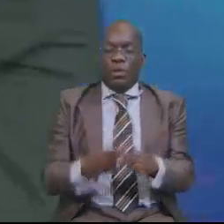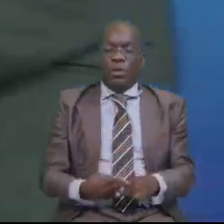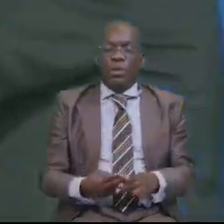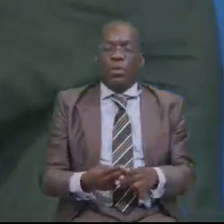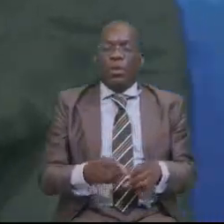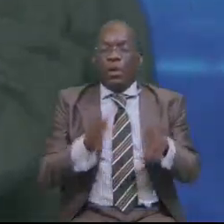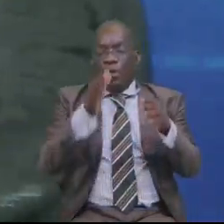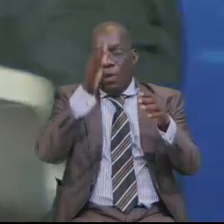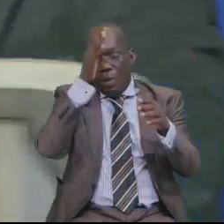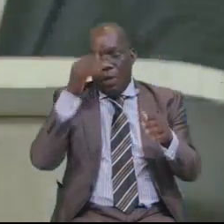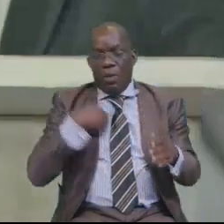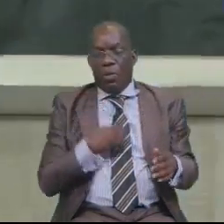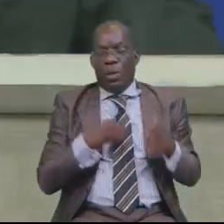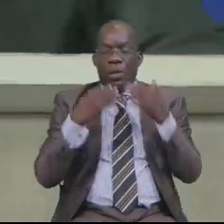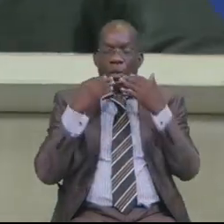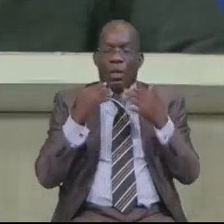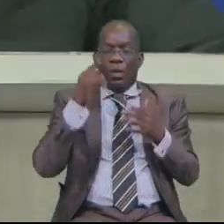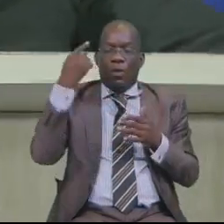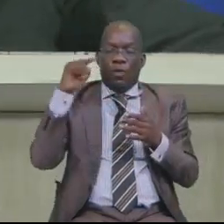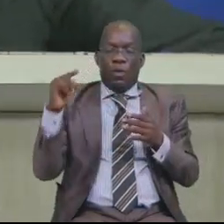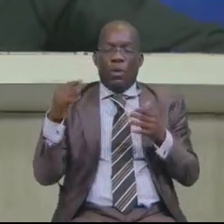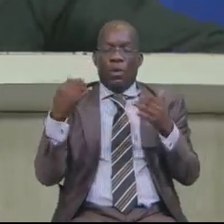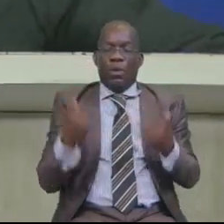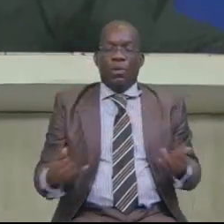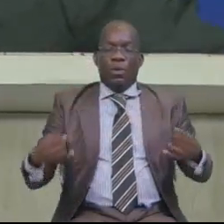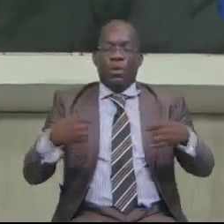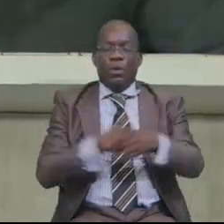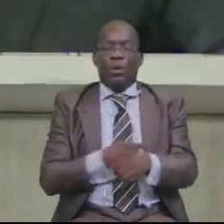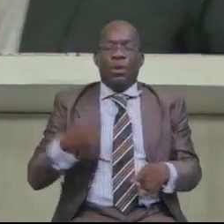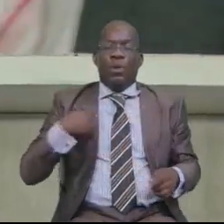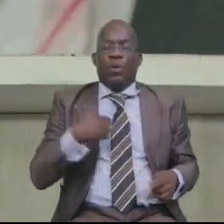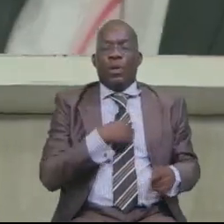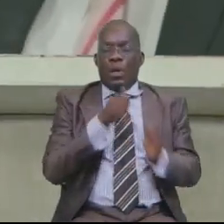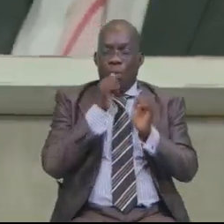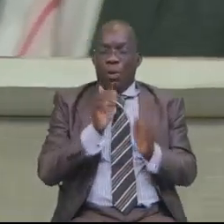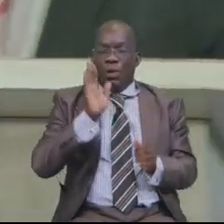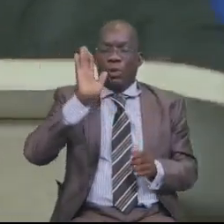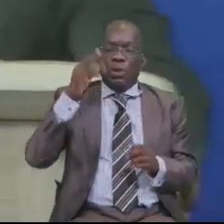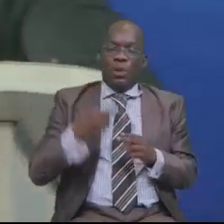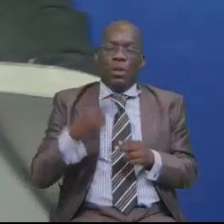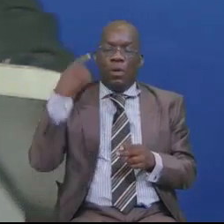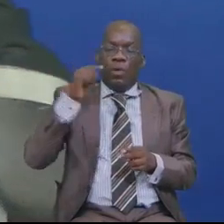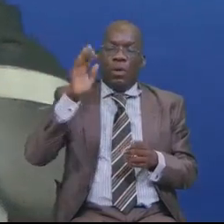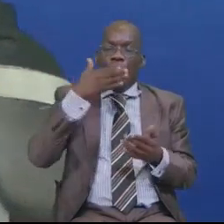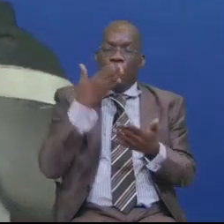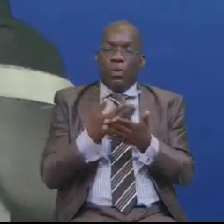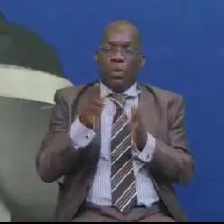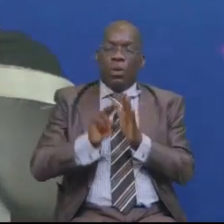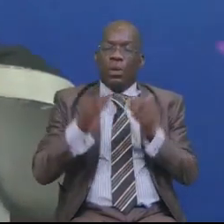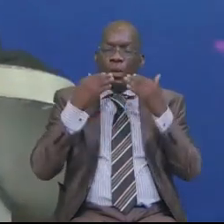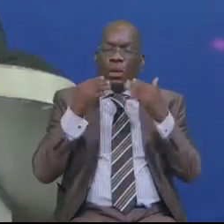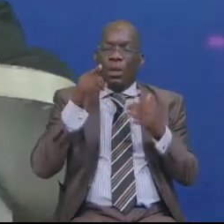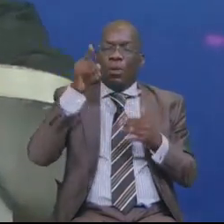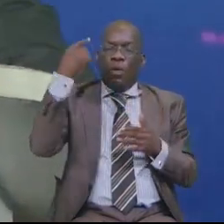for today and we bless your name because of your goodness. Thank you for what you have done. Thank you for what you are